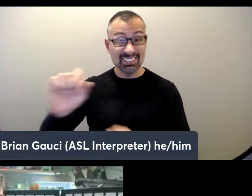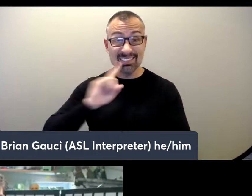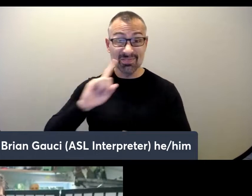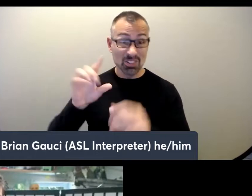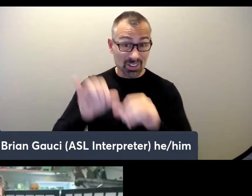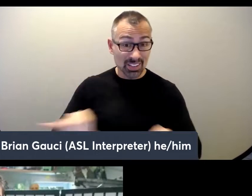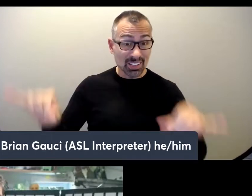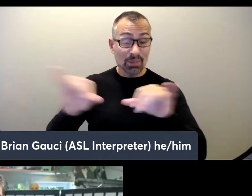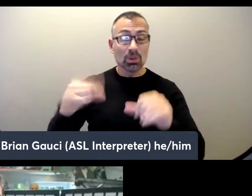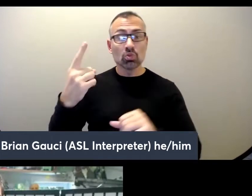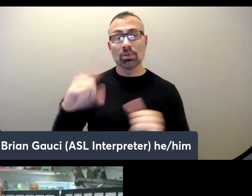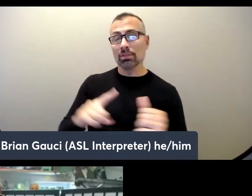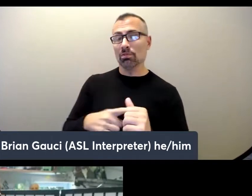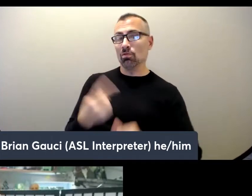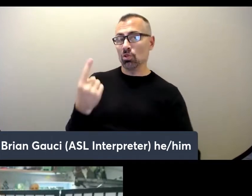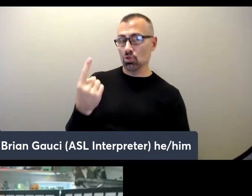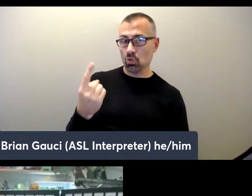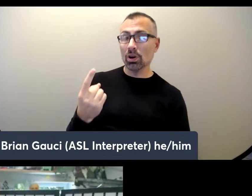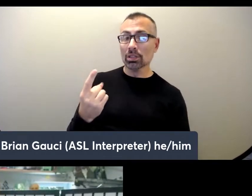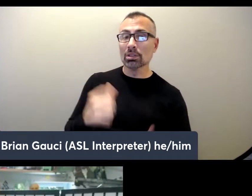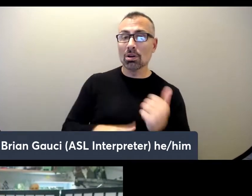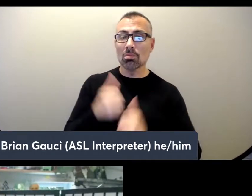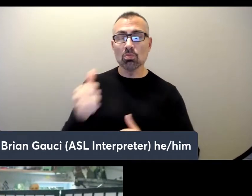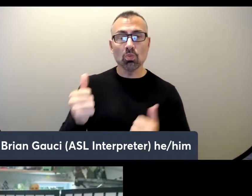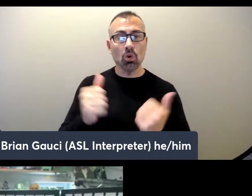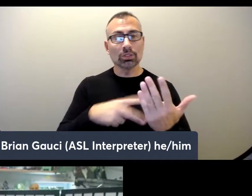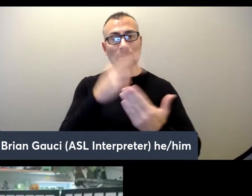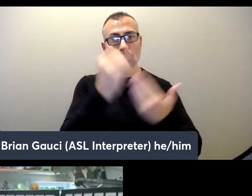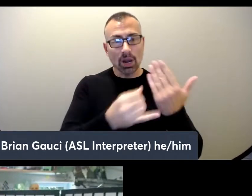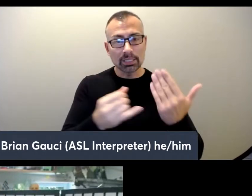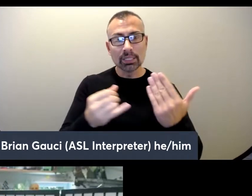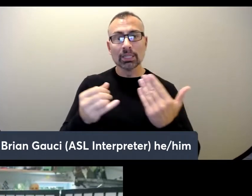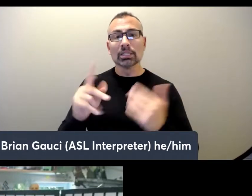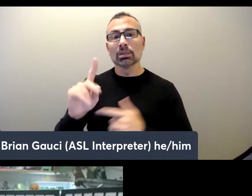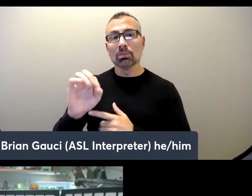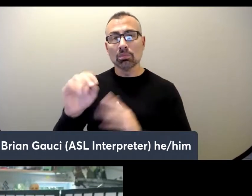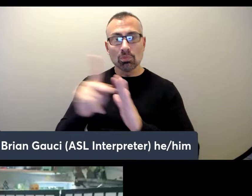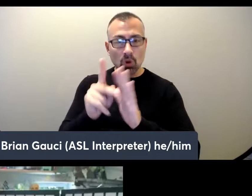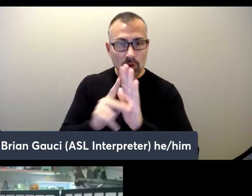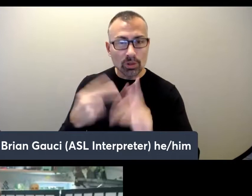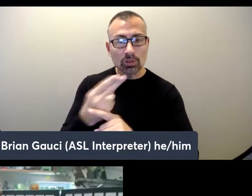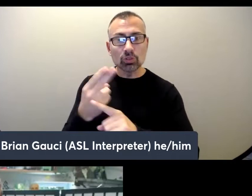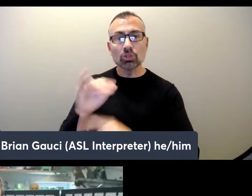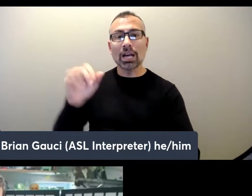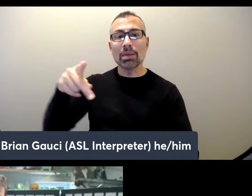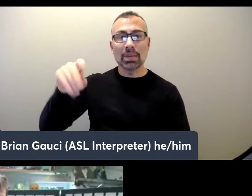the first ones. Most projects, protocols are built on IPFS or using IPFS.